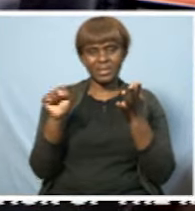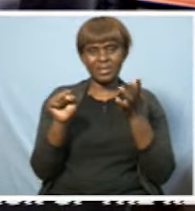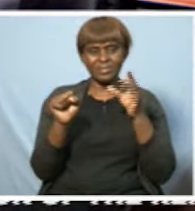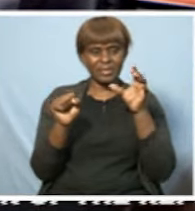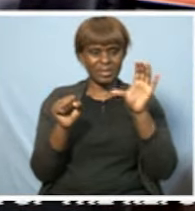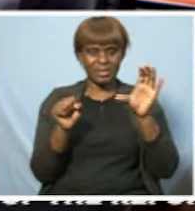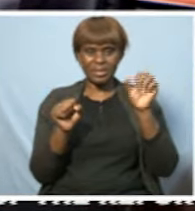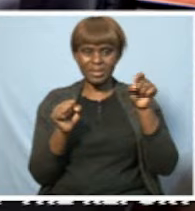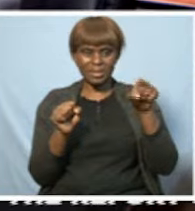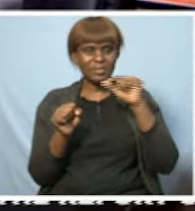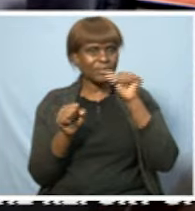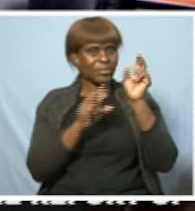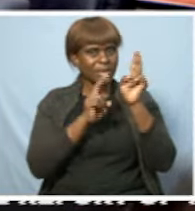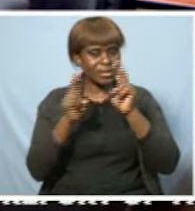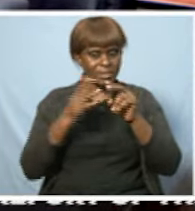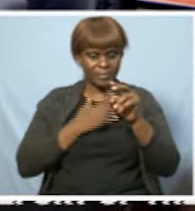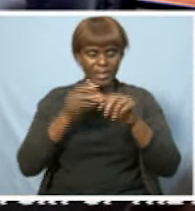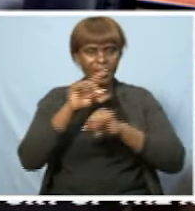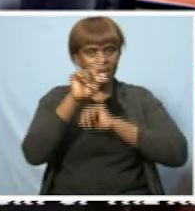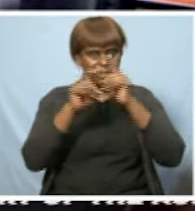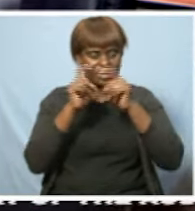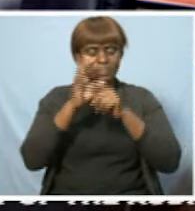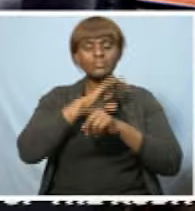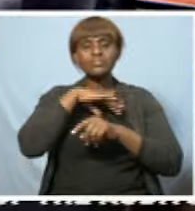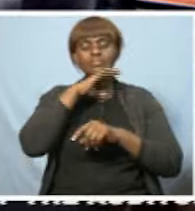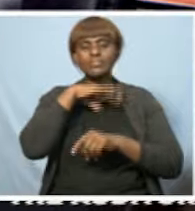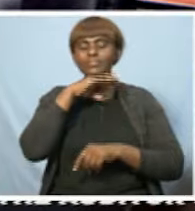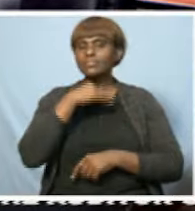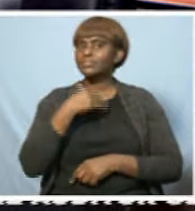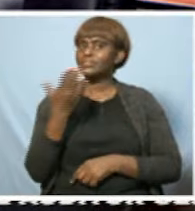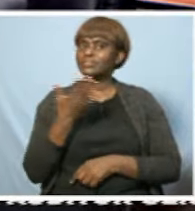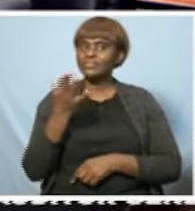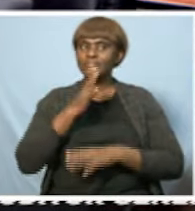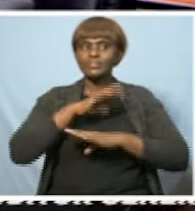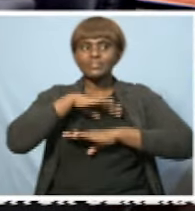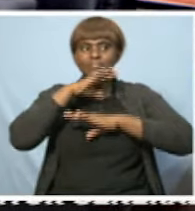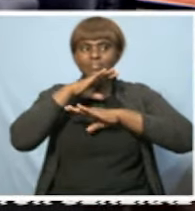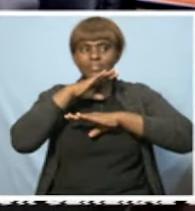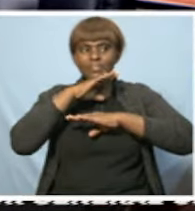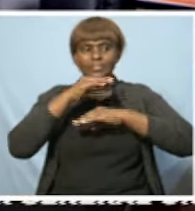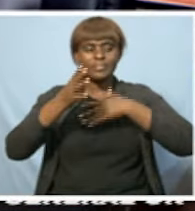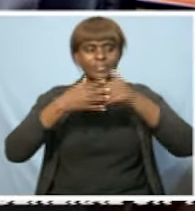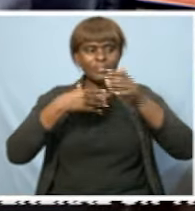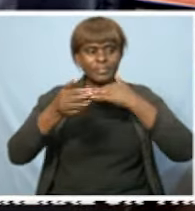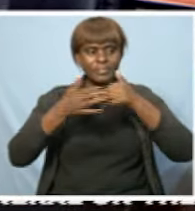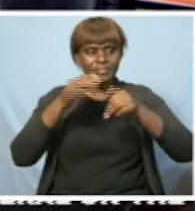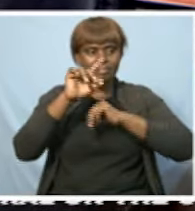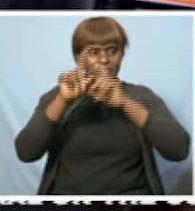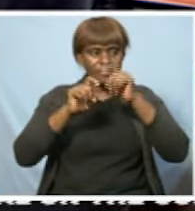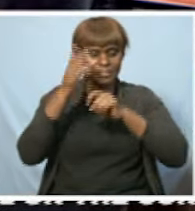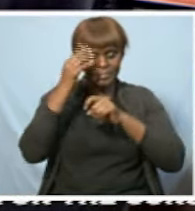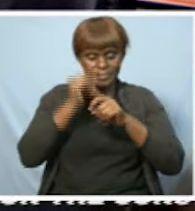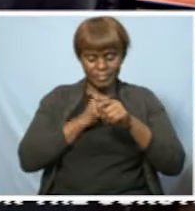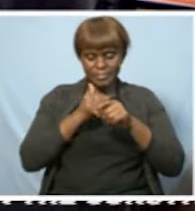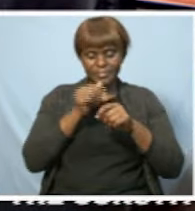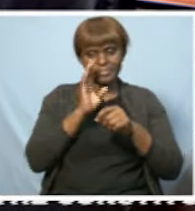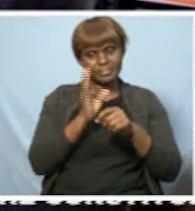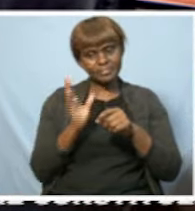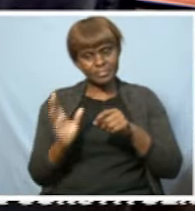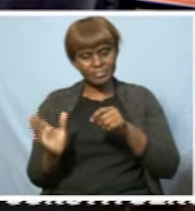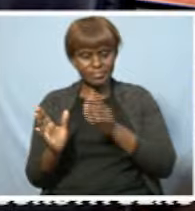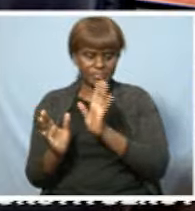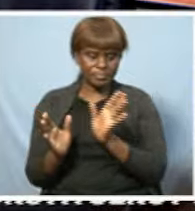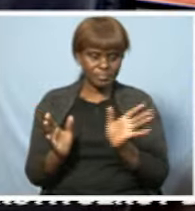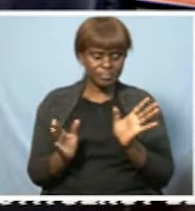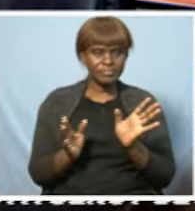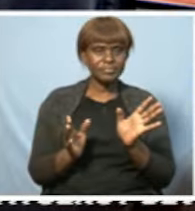not answering my question adequately, because it's a simple question, but I'm wondering why is he going around.